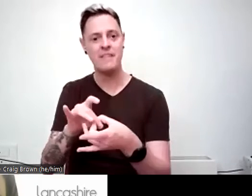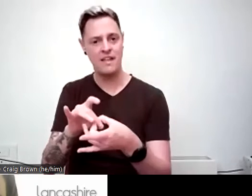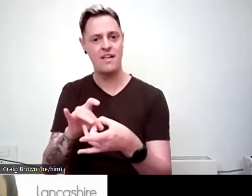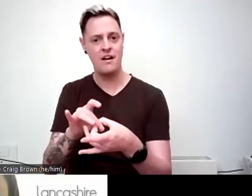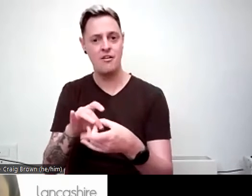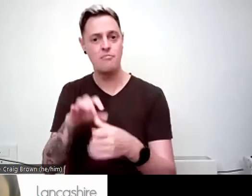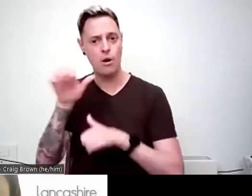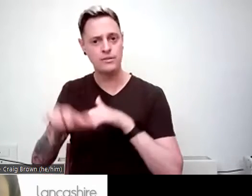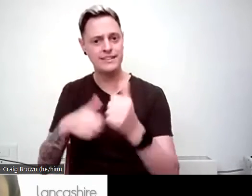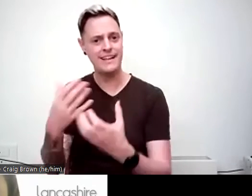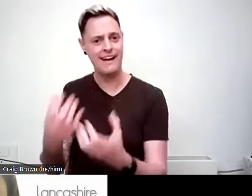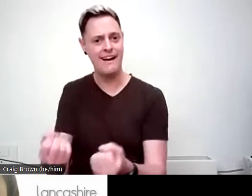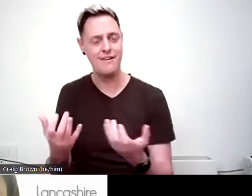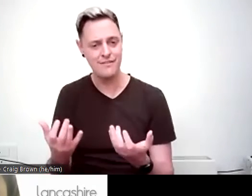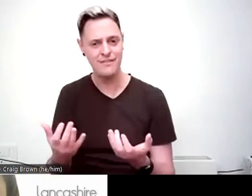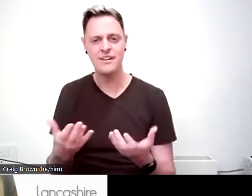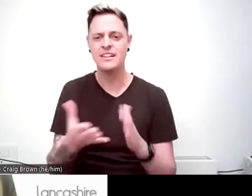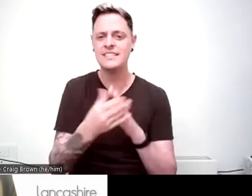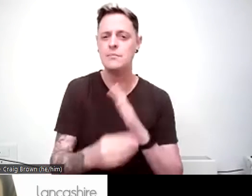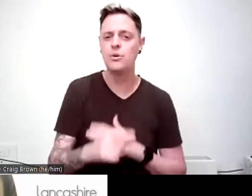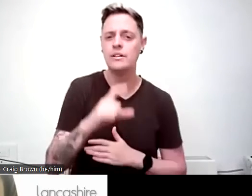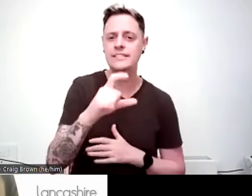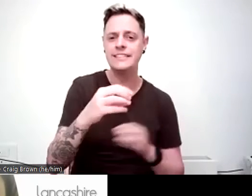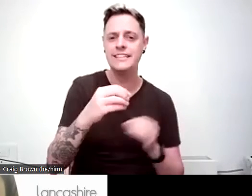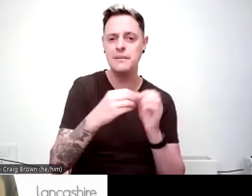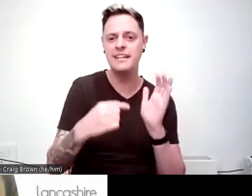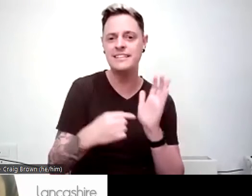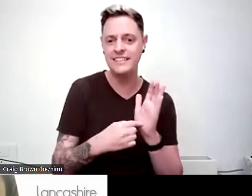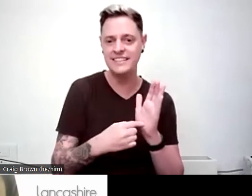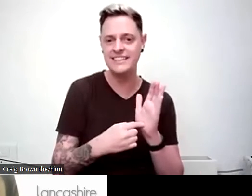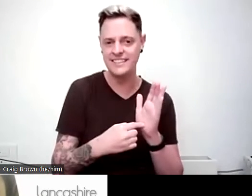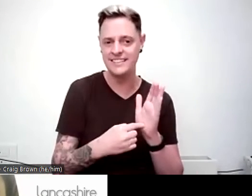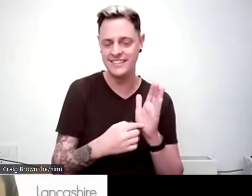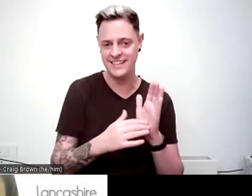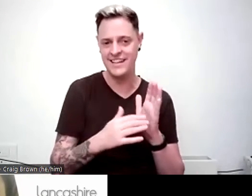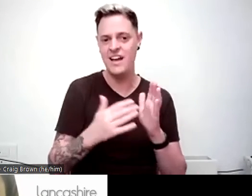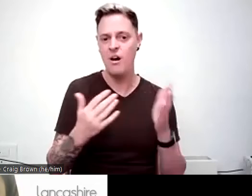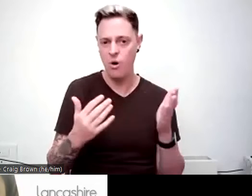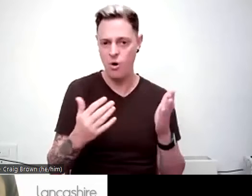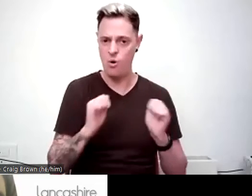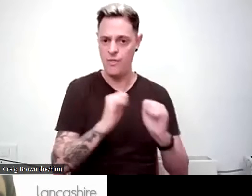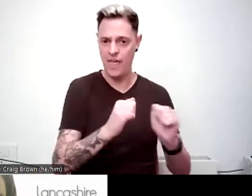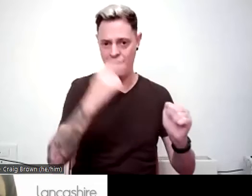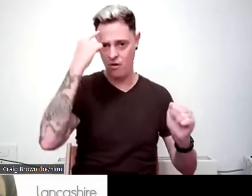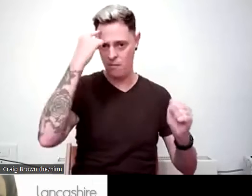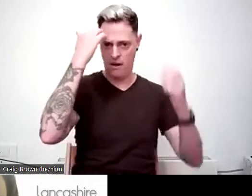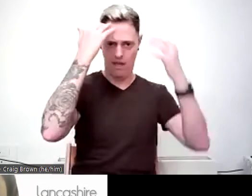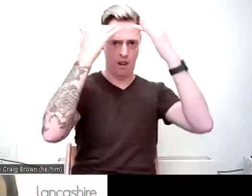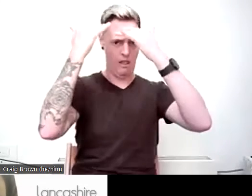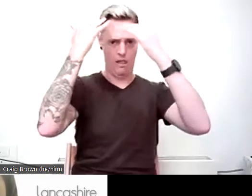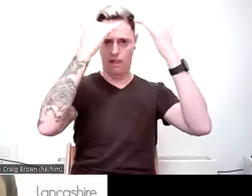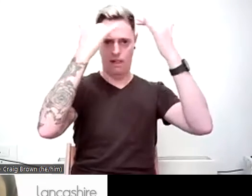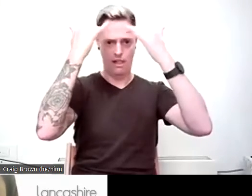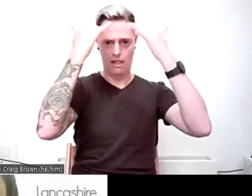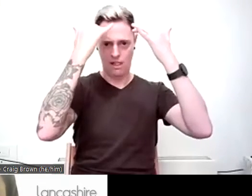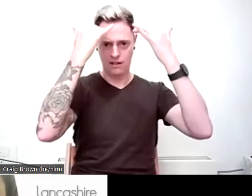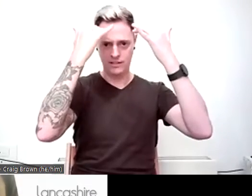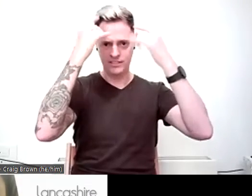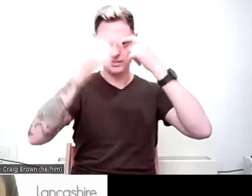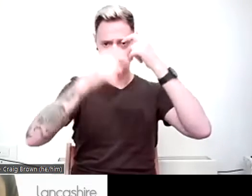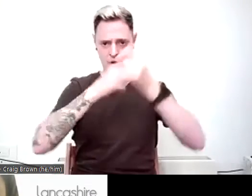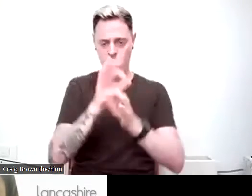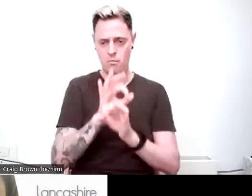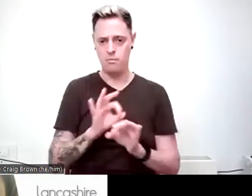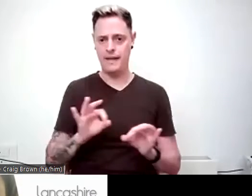like when you think about like CBT and stuff, like still in the fluctuations of the mind and all that kind of stuff, really connects with